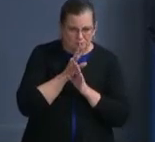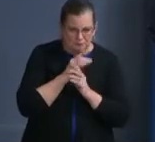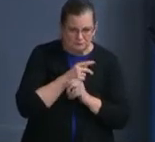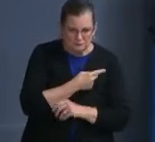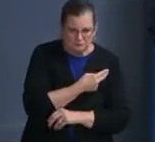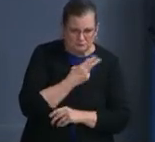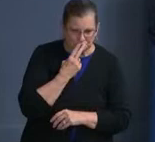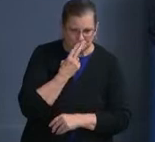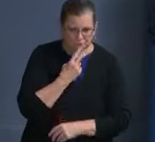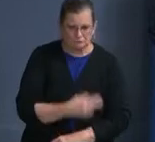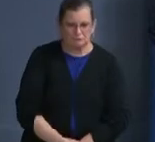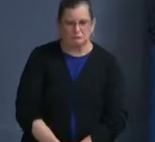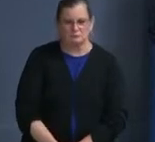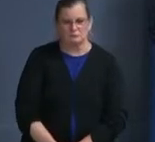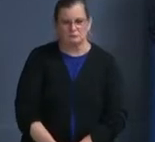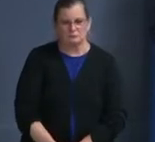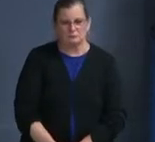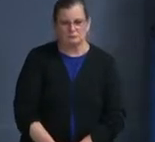Right.